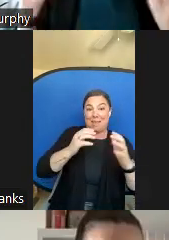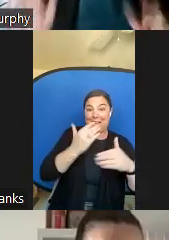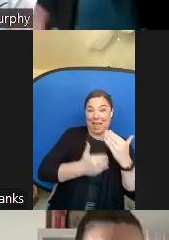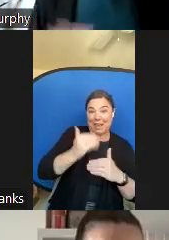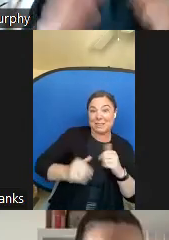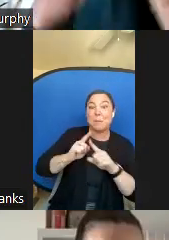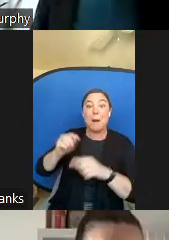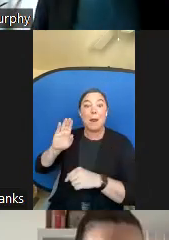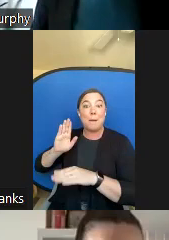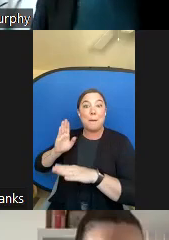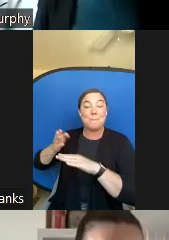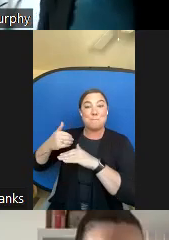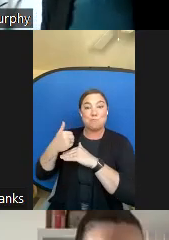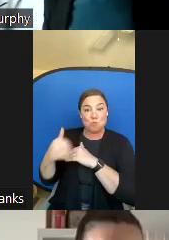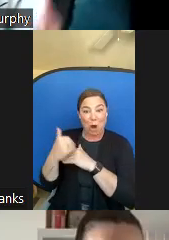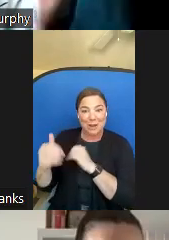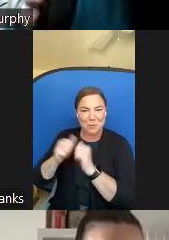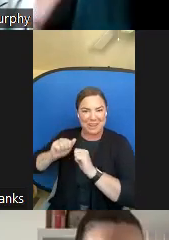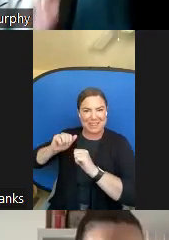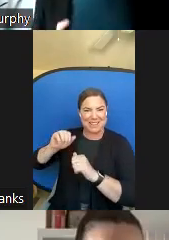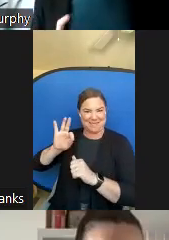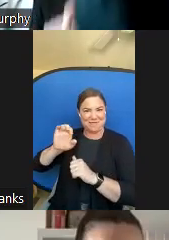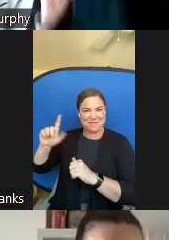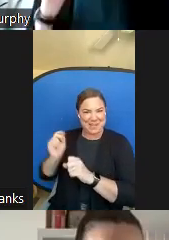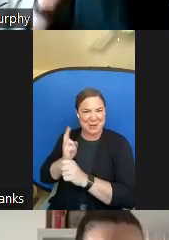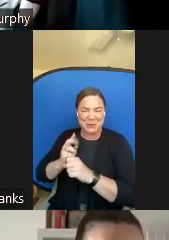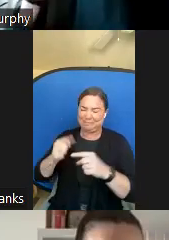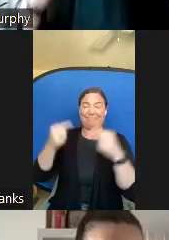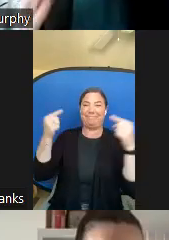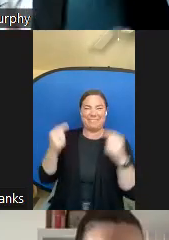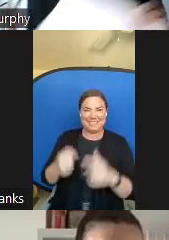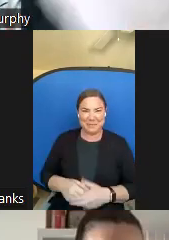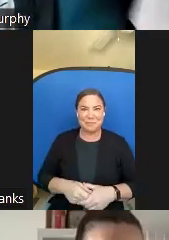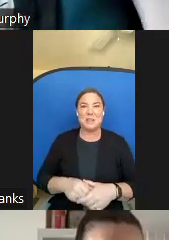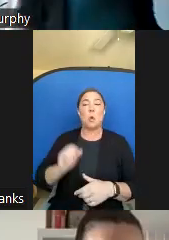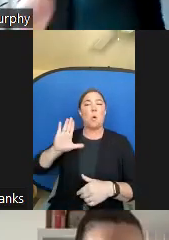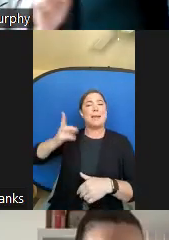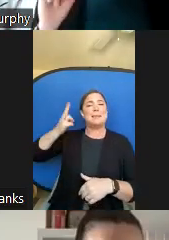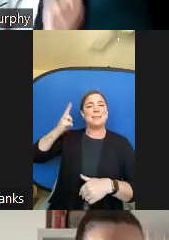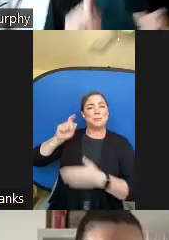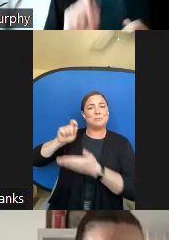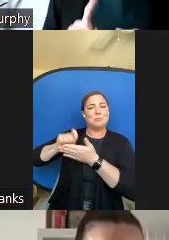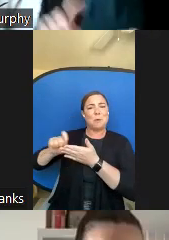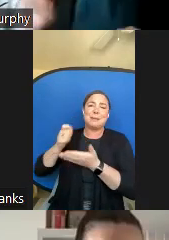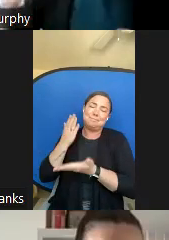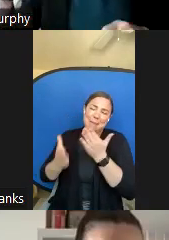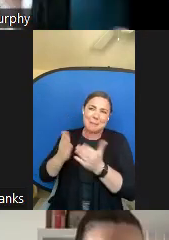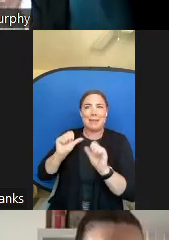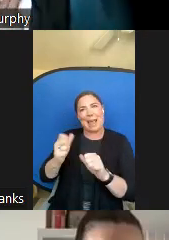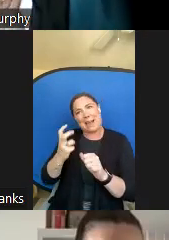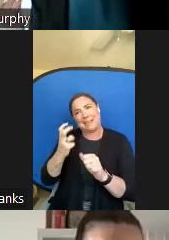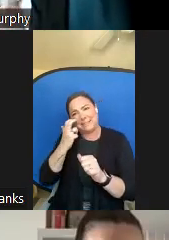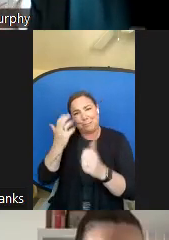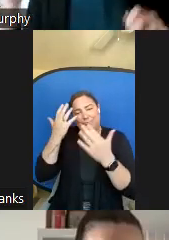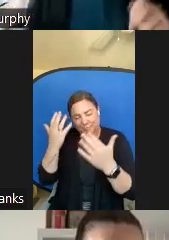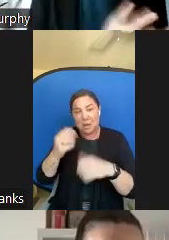Now, the accuracy of Herodotus's statements on Egyptian work practices may and should be doubted, but his assumption that the